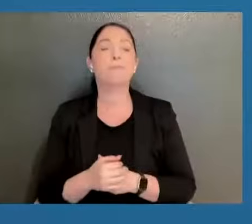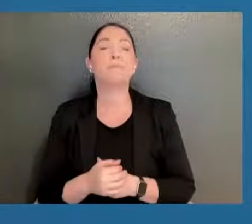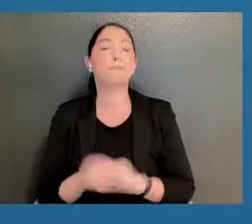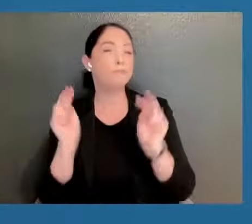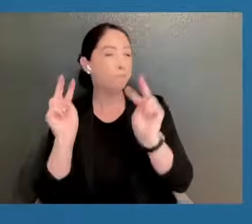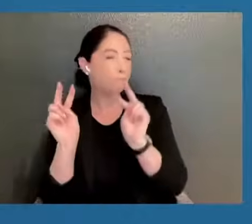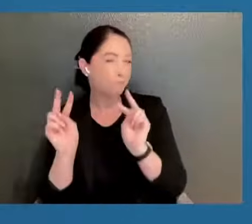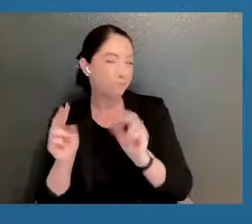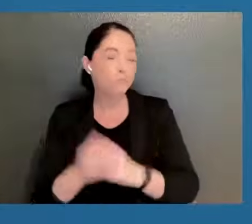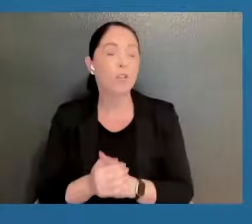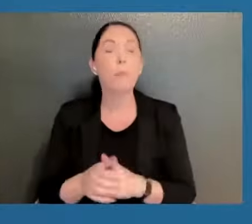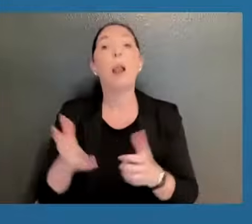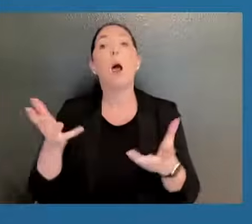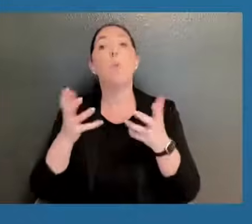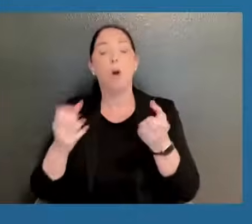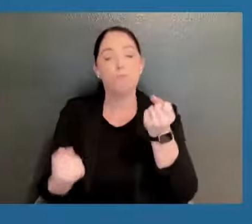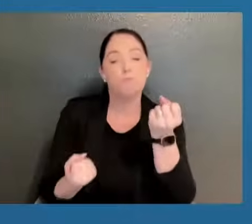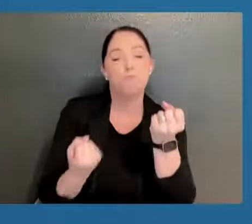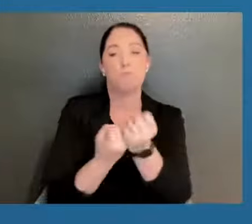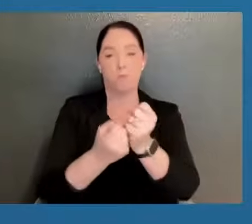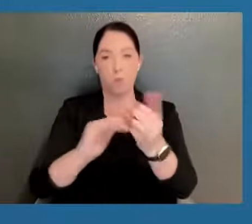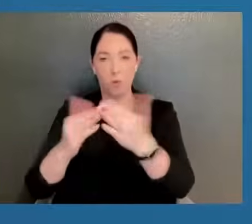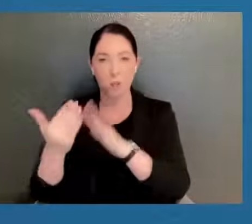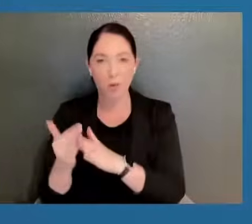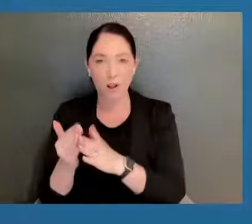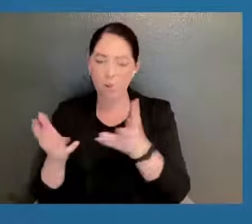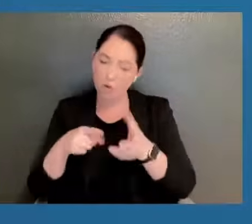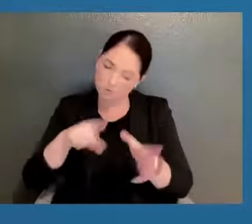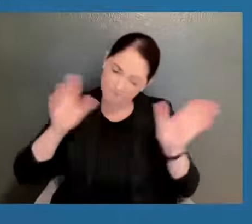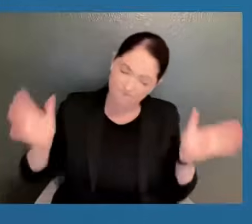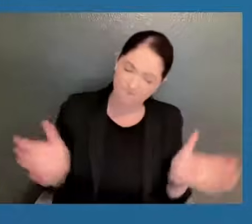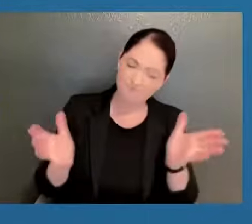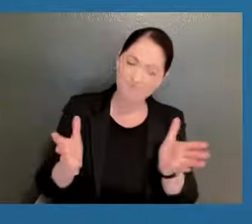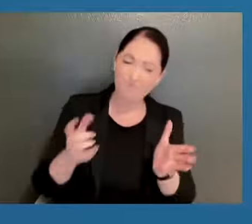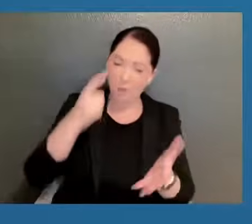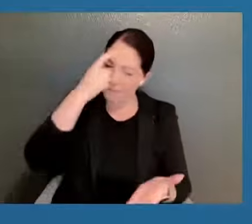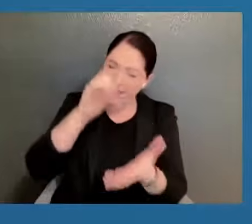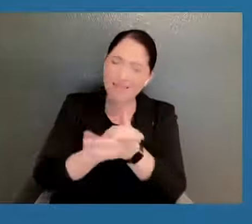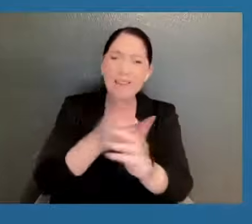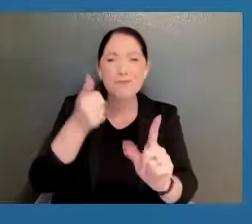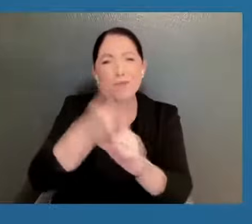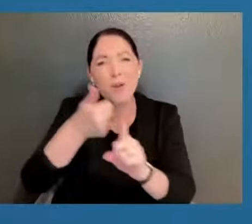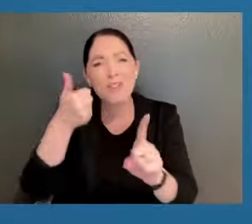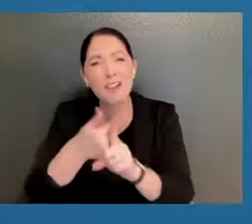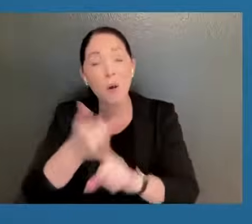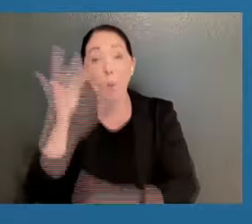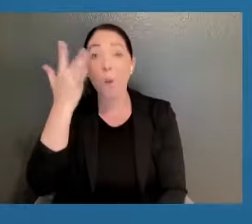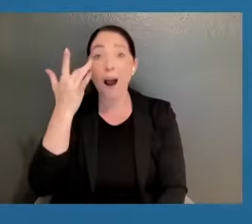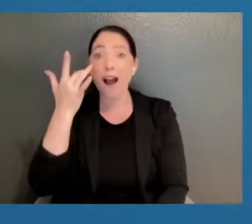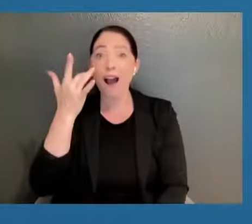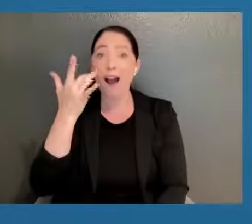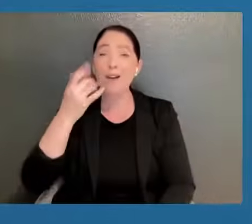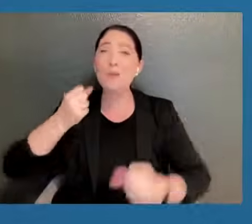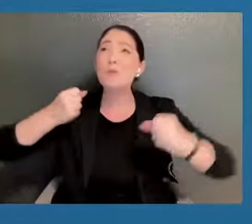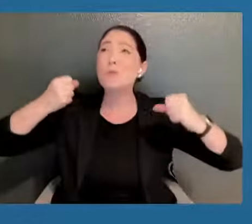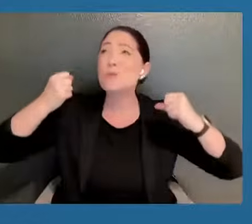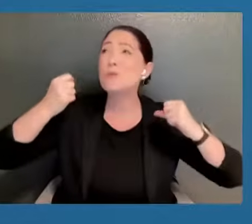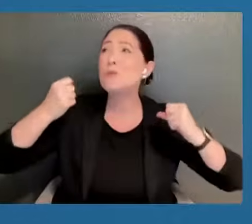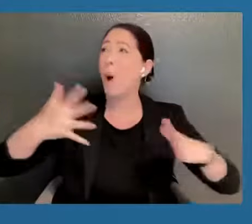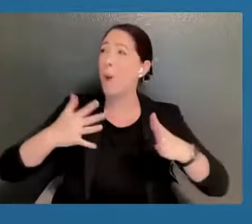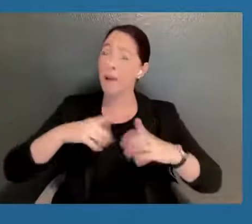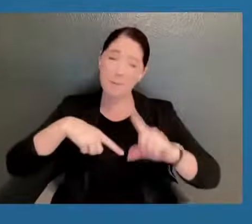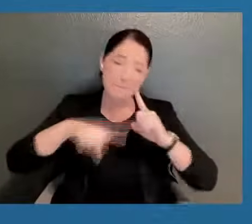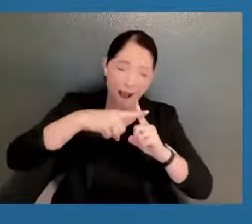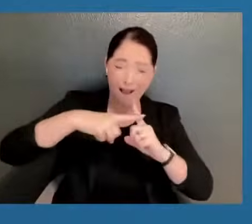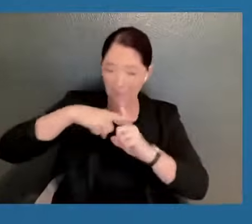community up and encourage it to believe in themselves again, because we have so much going for us. And I'm so excited to be